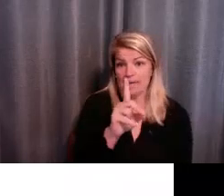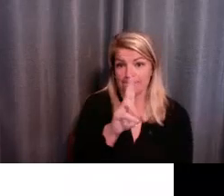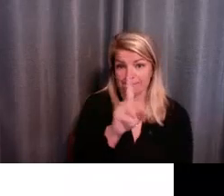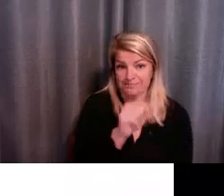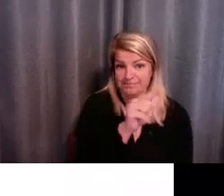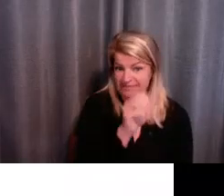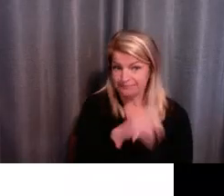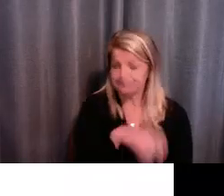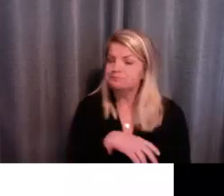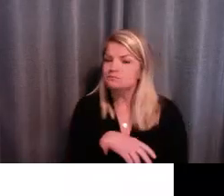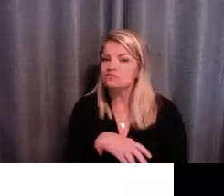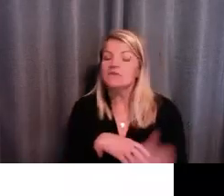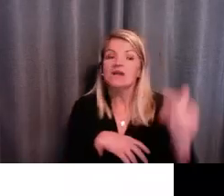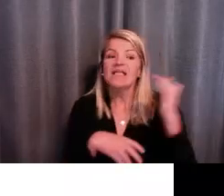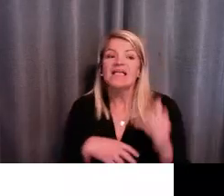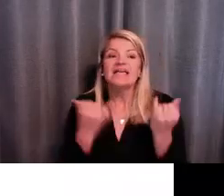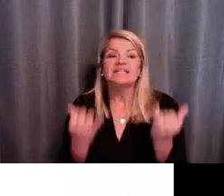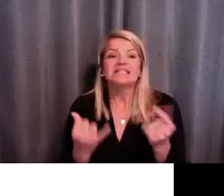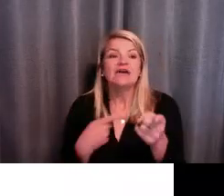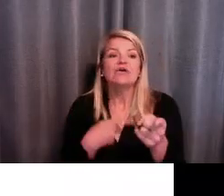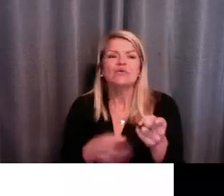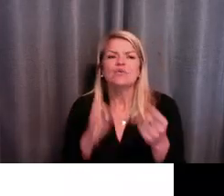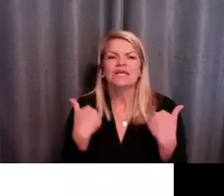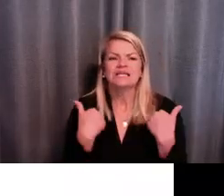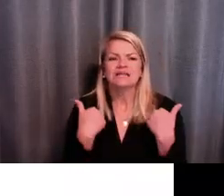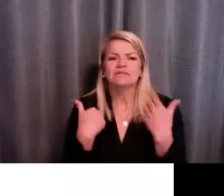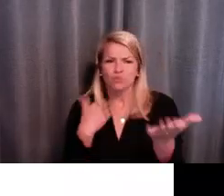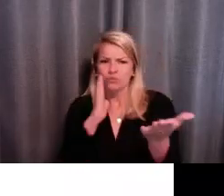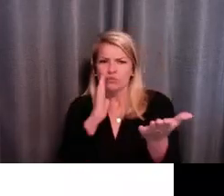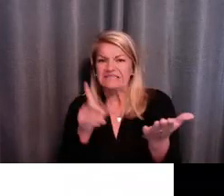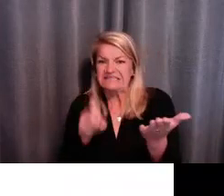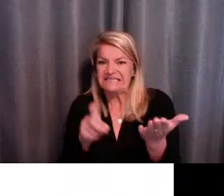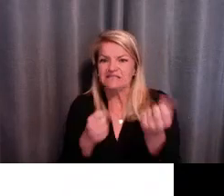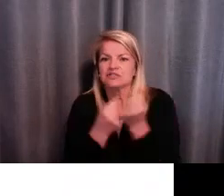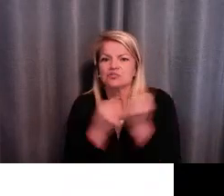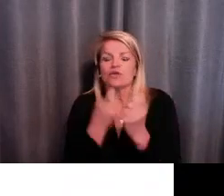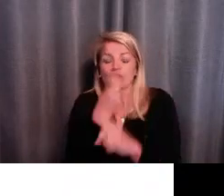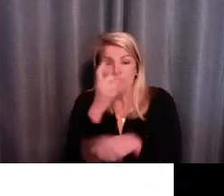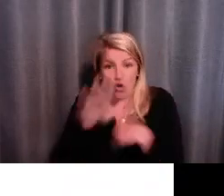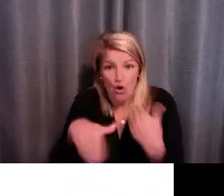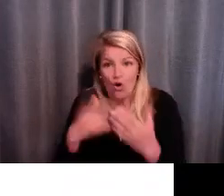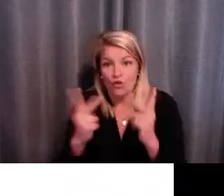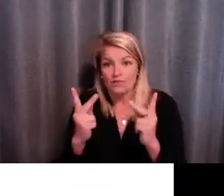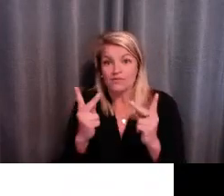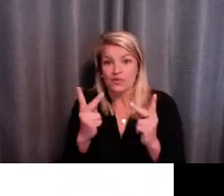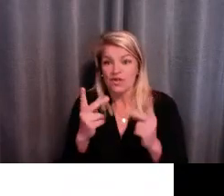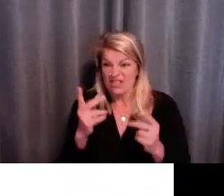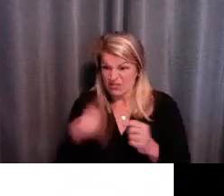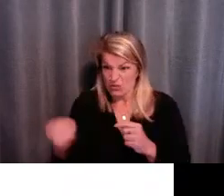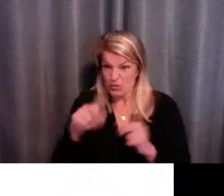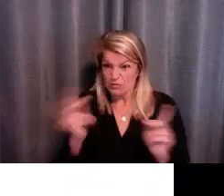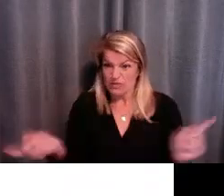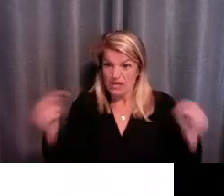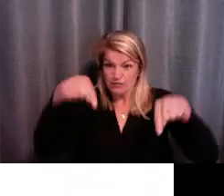And here is where we need the support and the participation of all the people who are attending this event